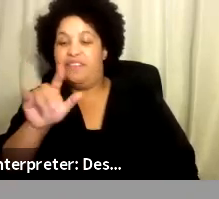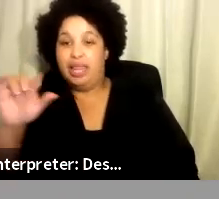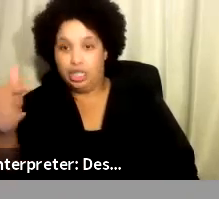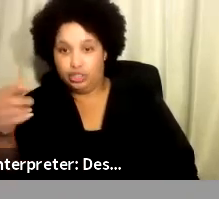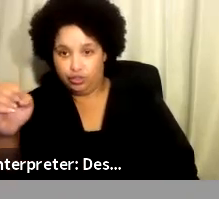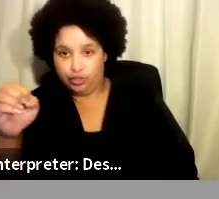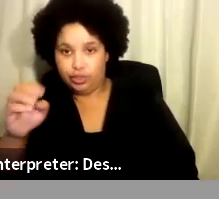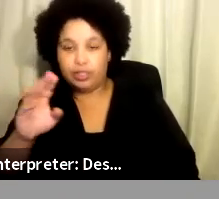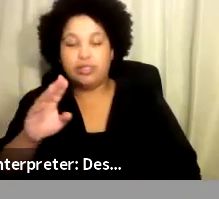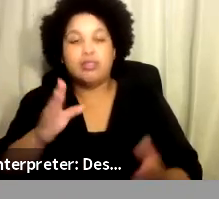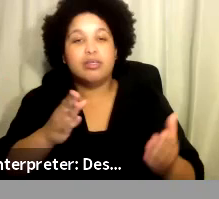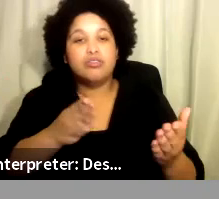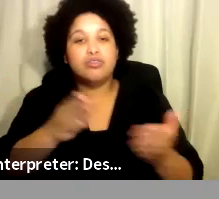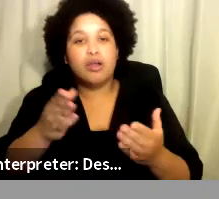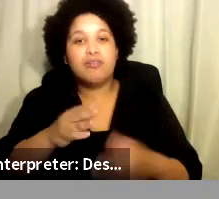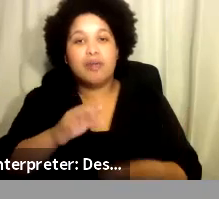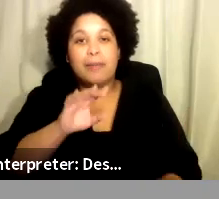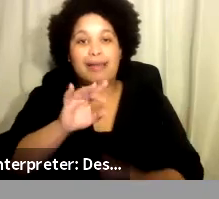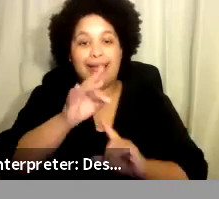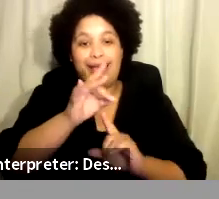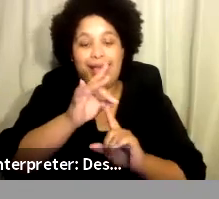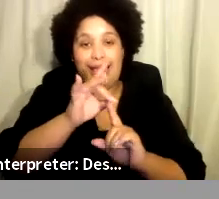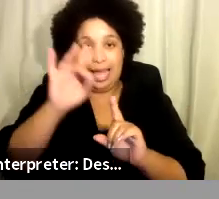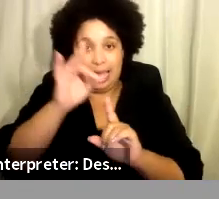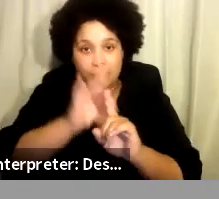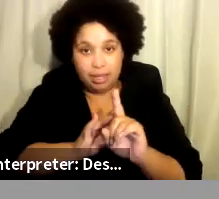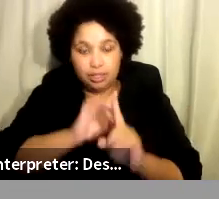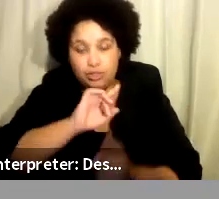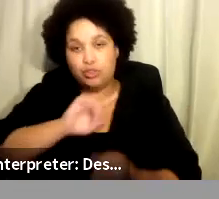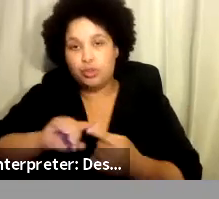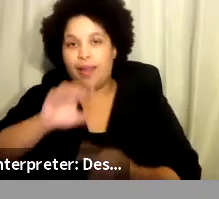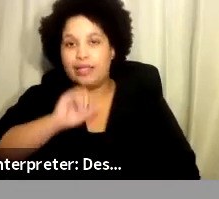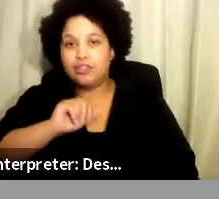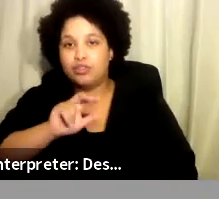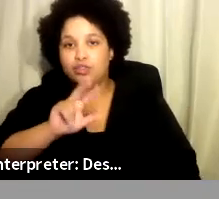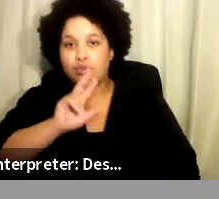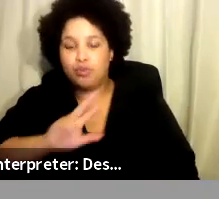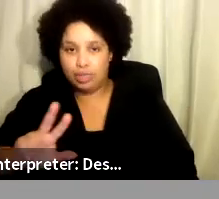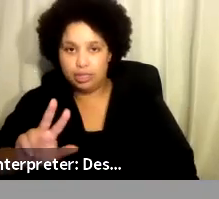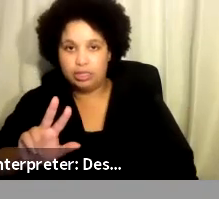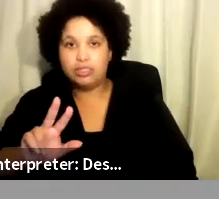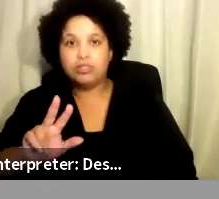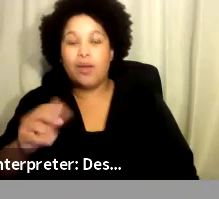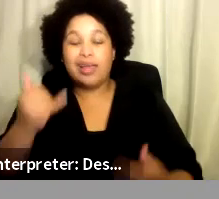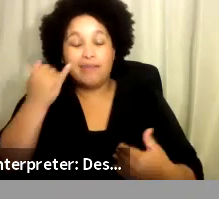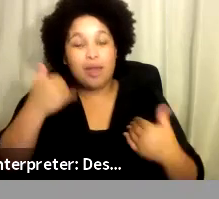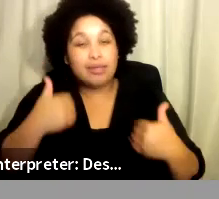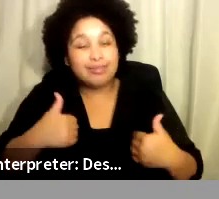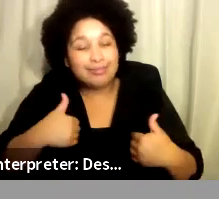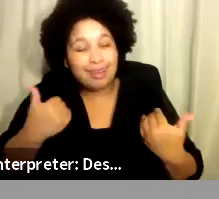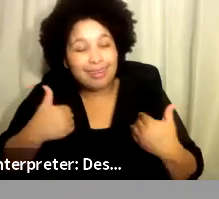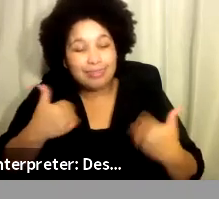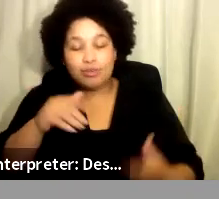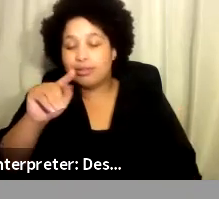to 3 years old. So if you have a younger kiddo, those are the 4 locations that we support